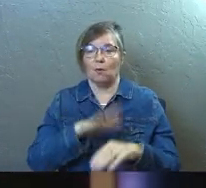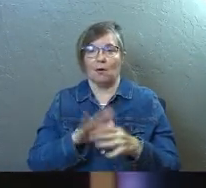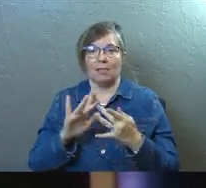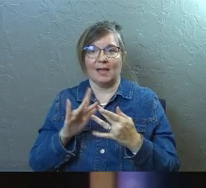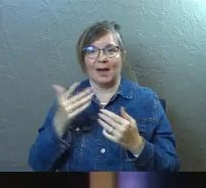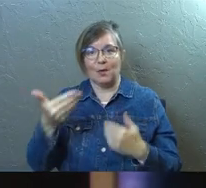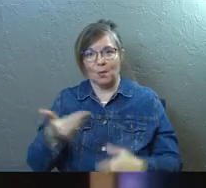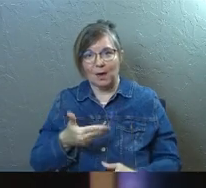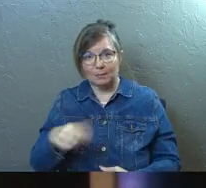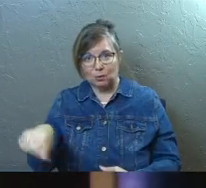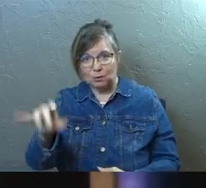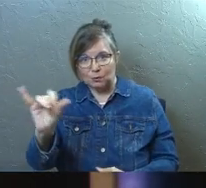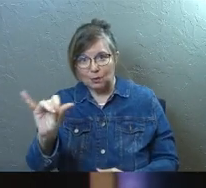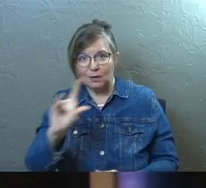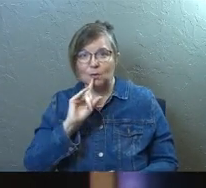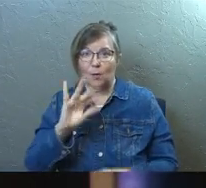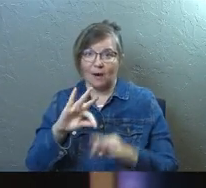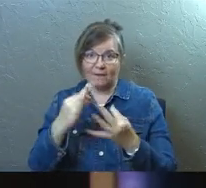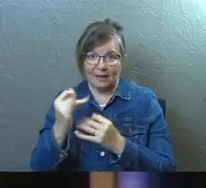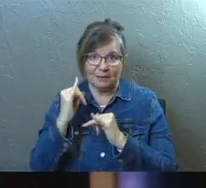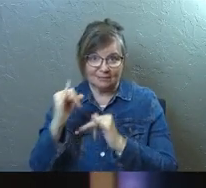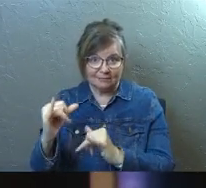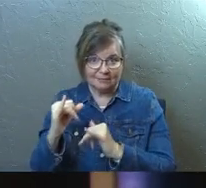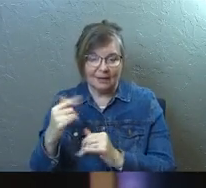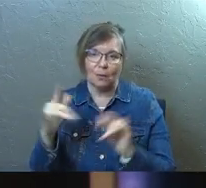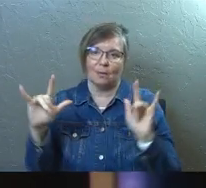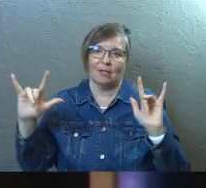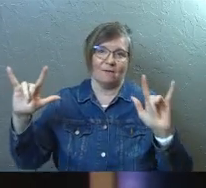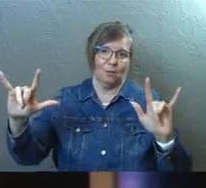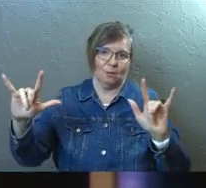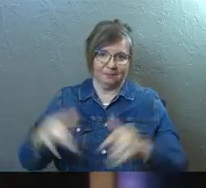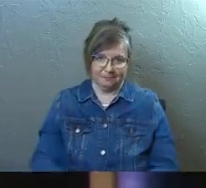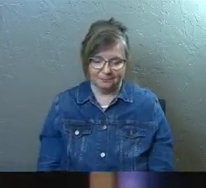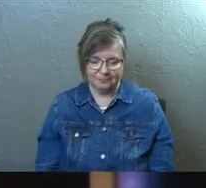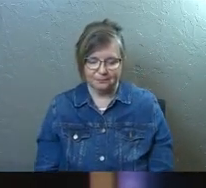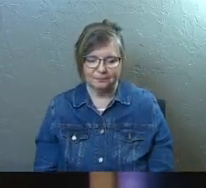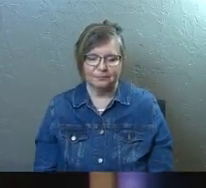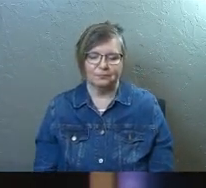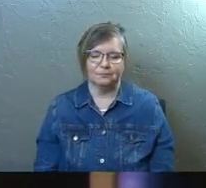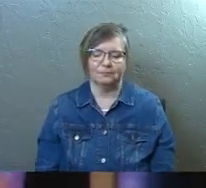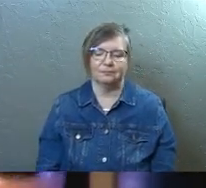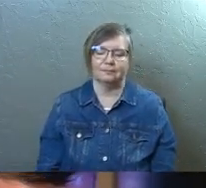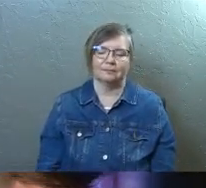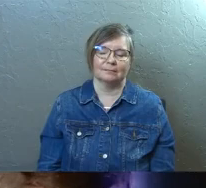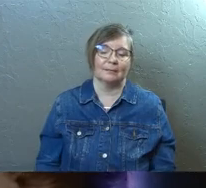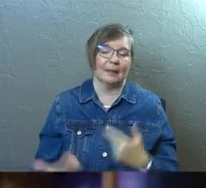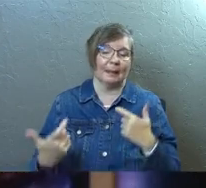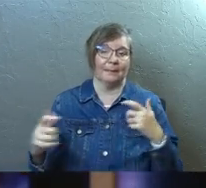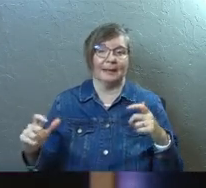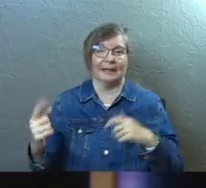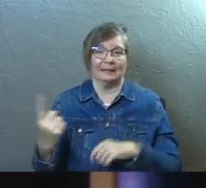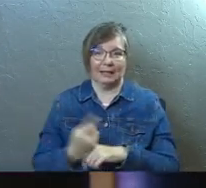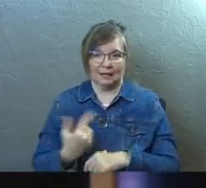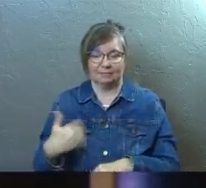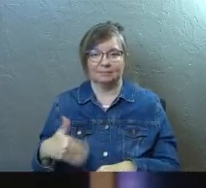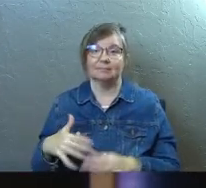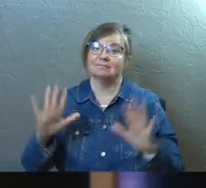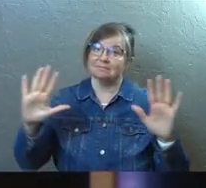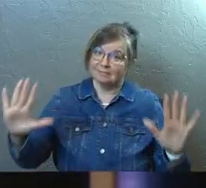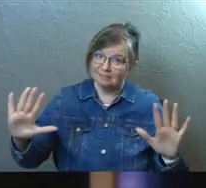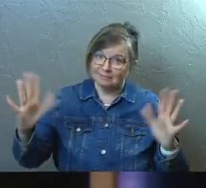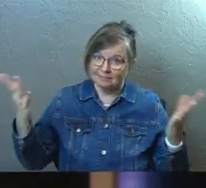are online, welcome to you as well. You are our family, and we love you. A big, big day.